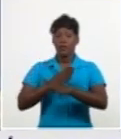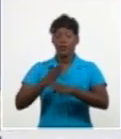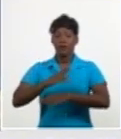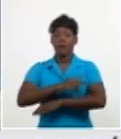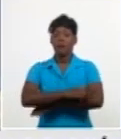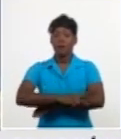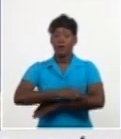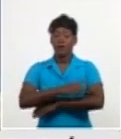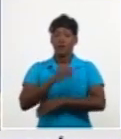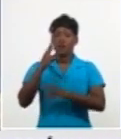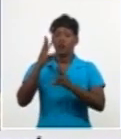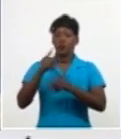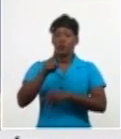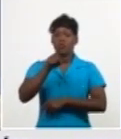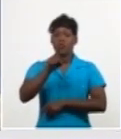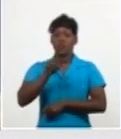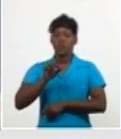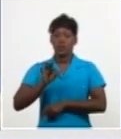among the countries